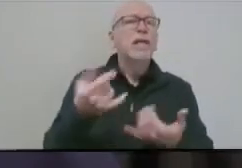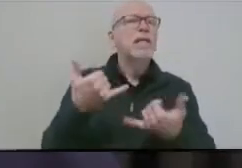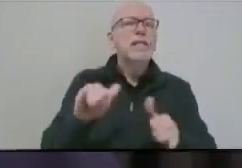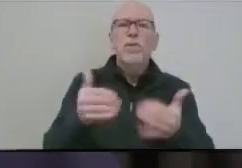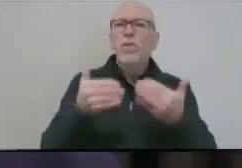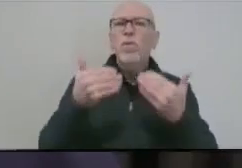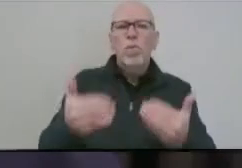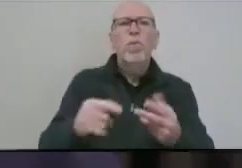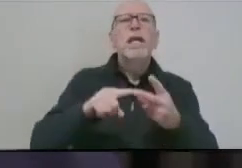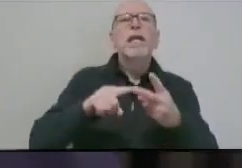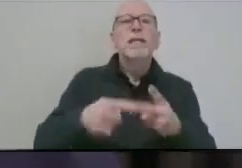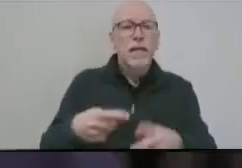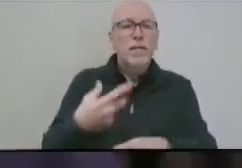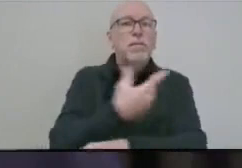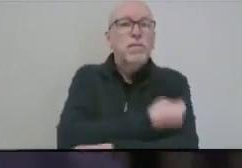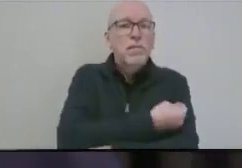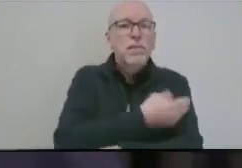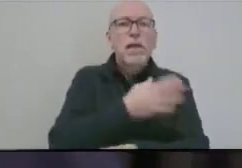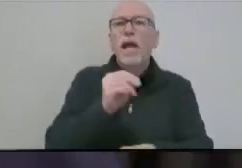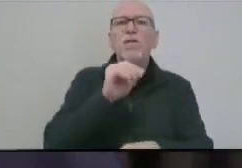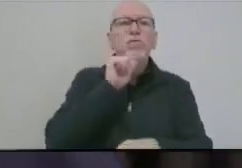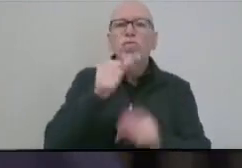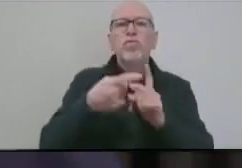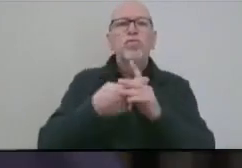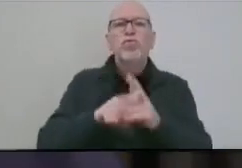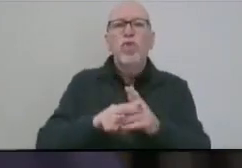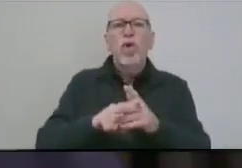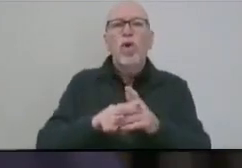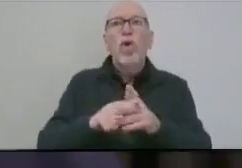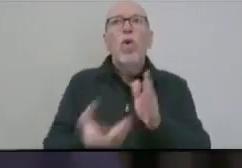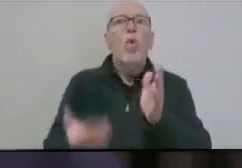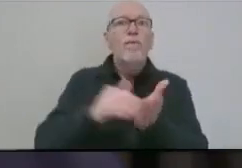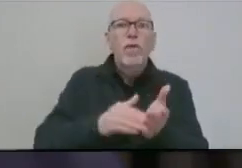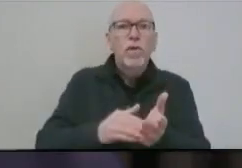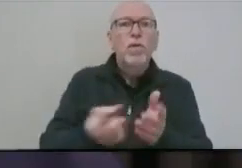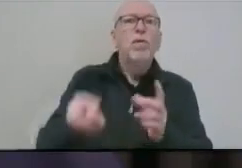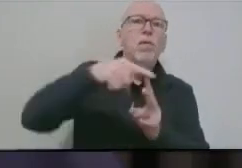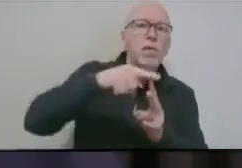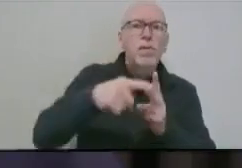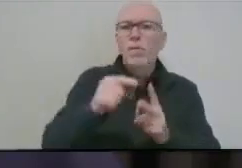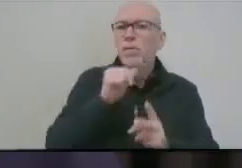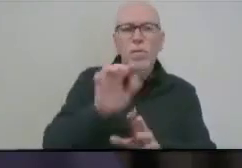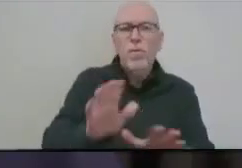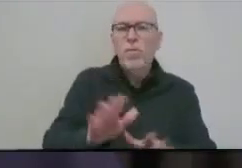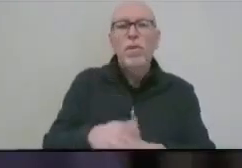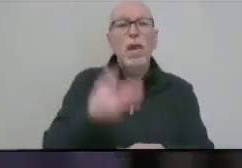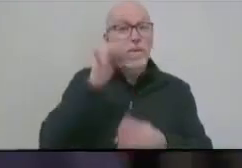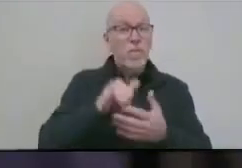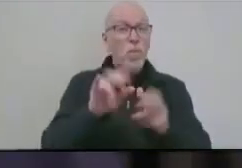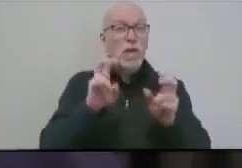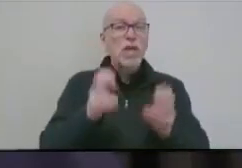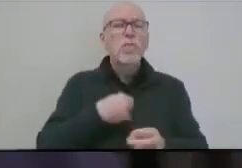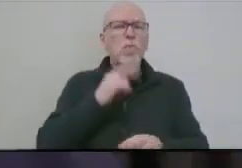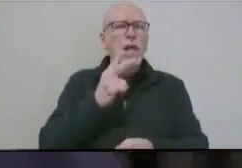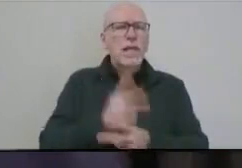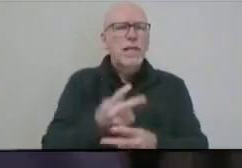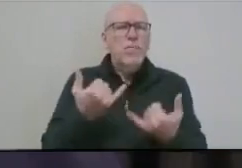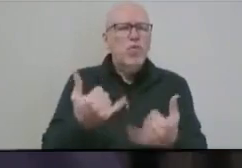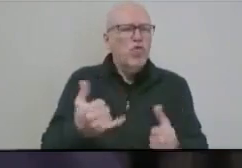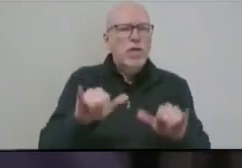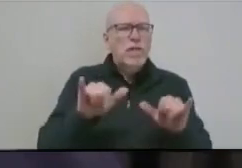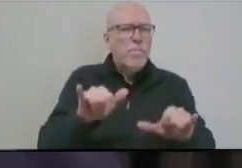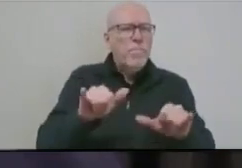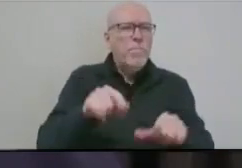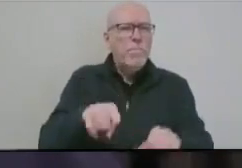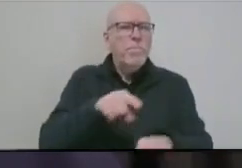get that second dose and to not start the vaccine series over. Because of these issues, we will keep our current eligibility at Hoosiers